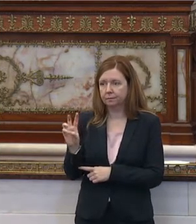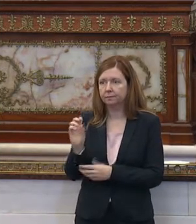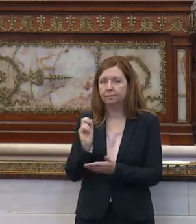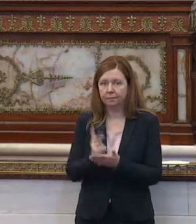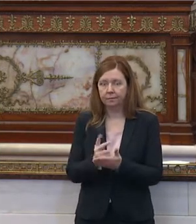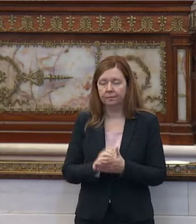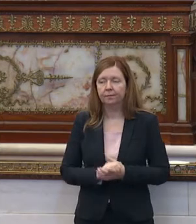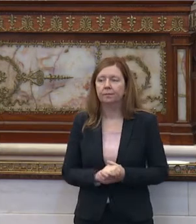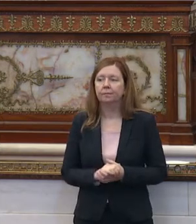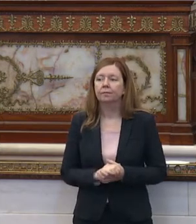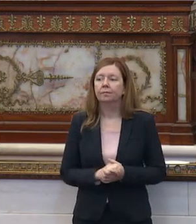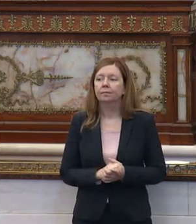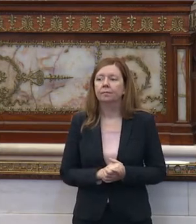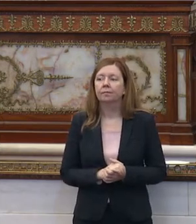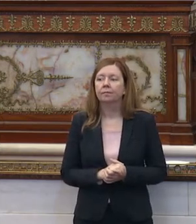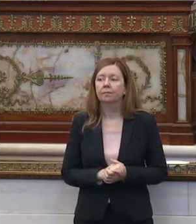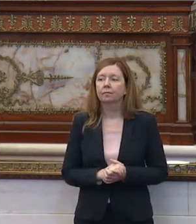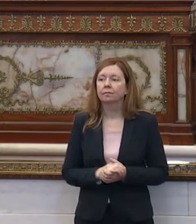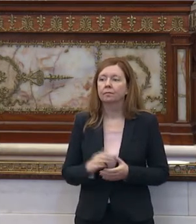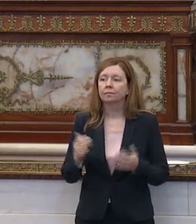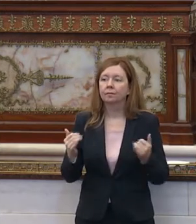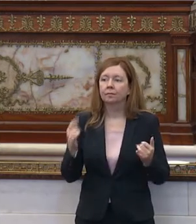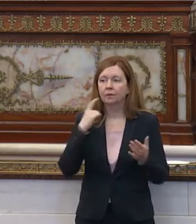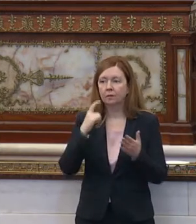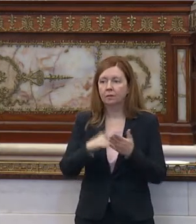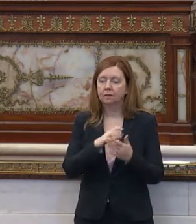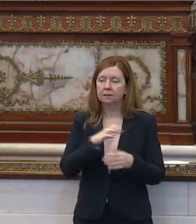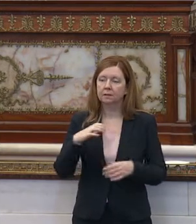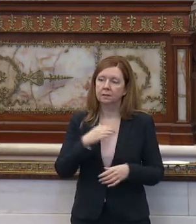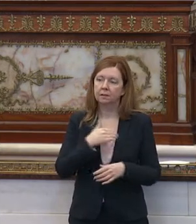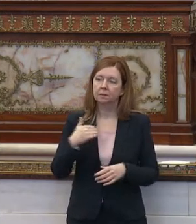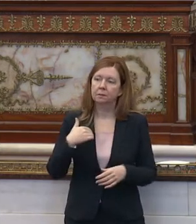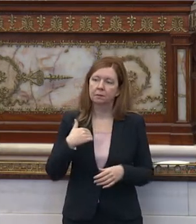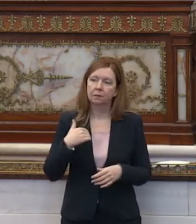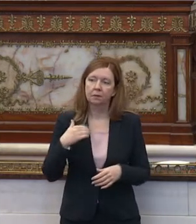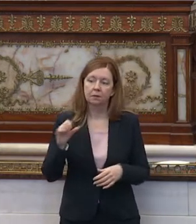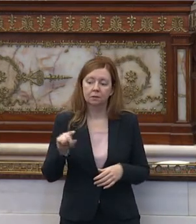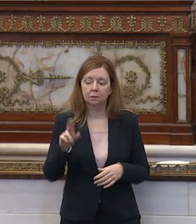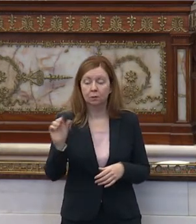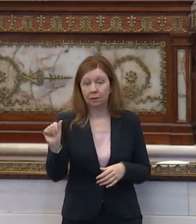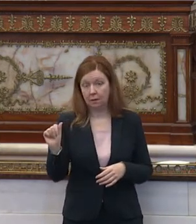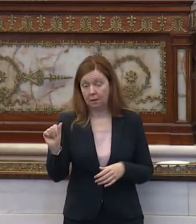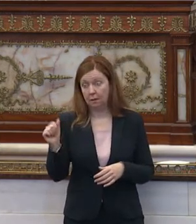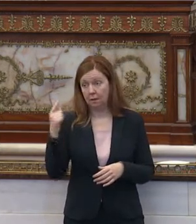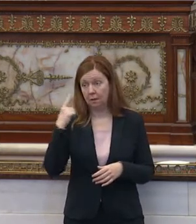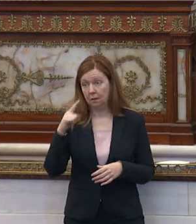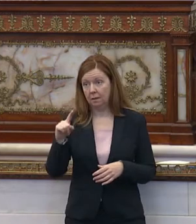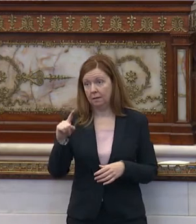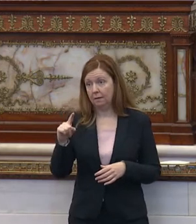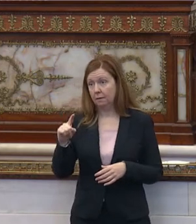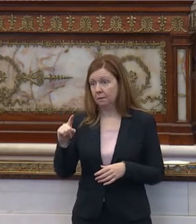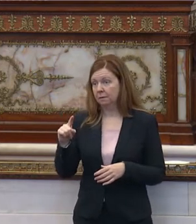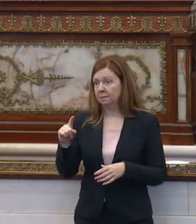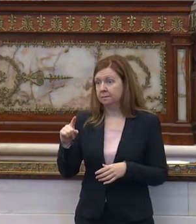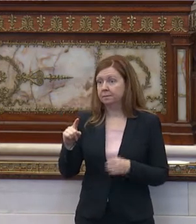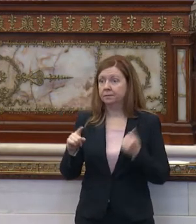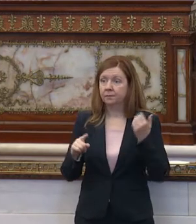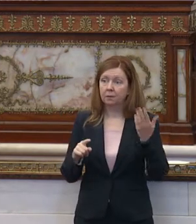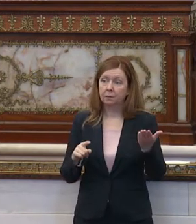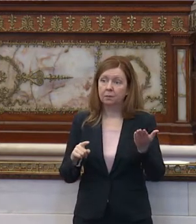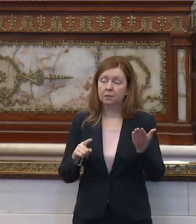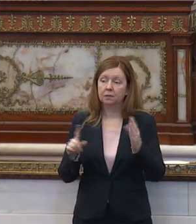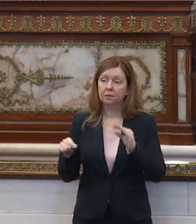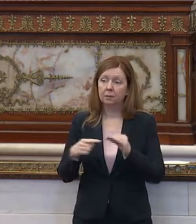220116 has been approved. I now like to recognize Councilmember Squilla for a